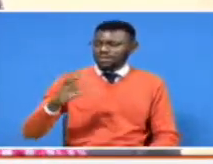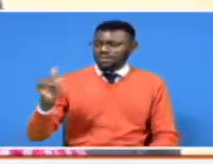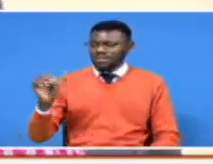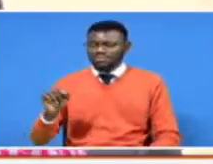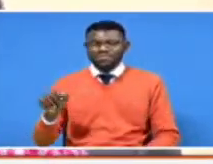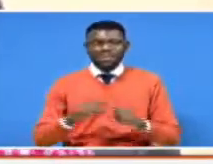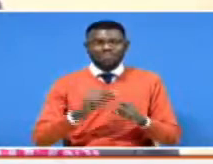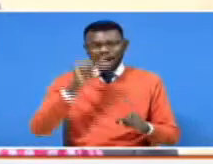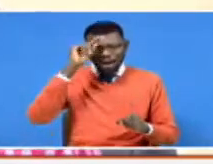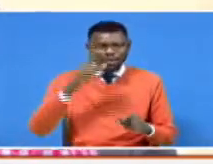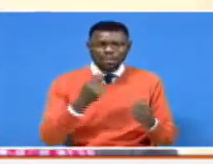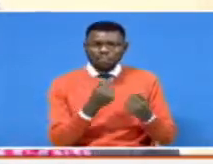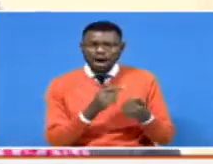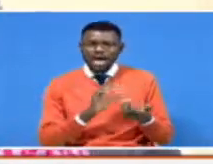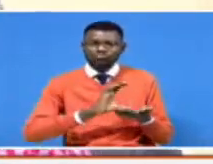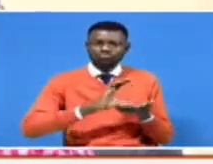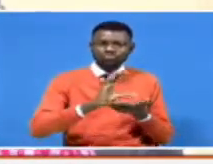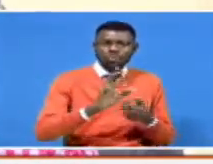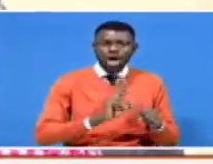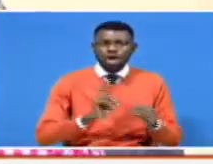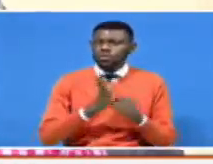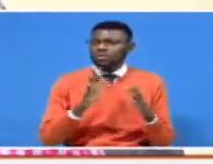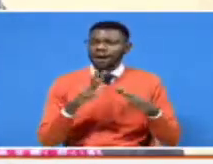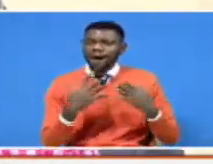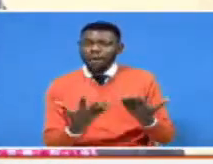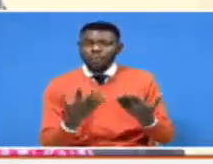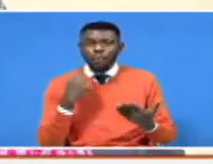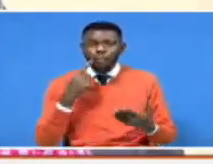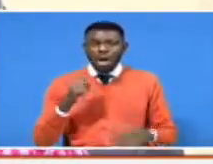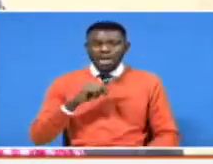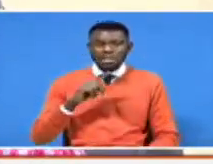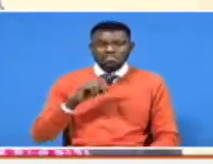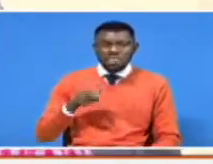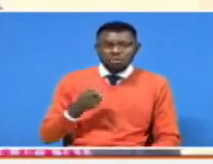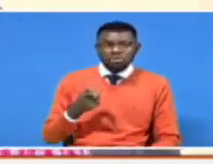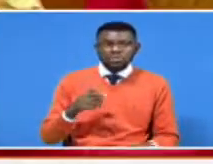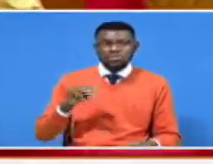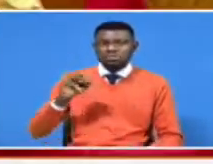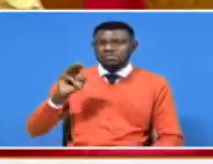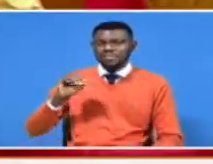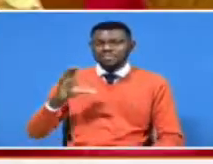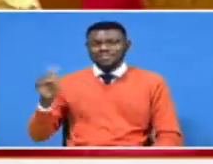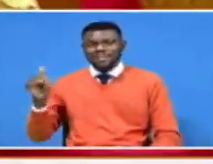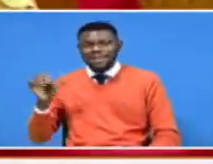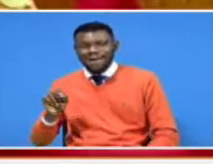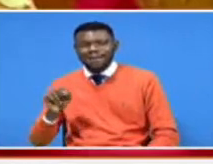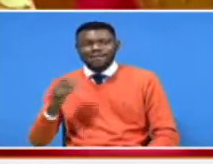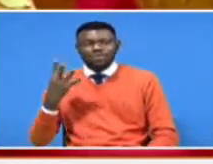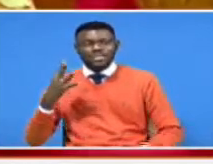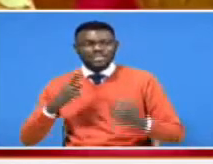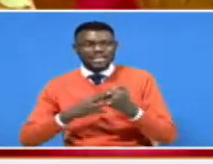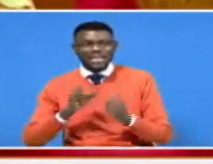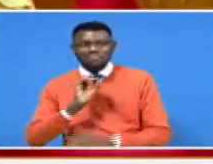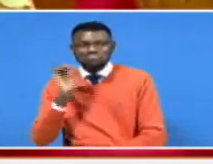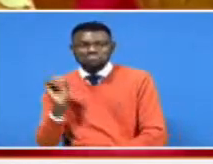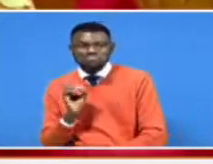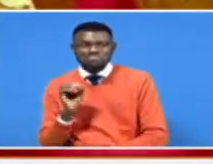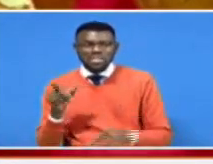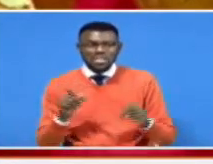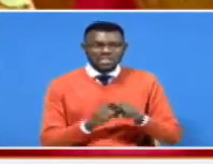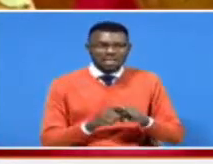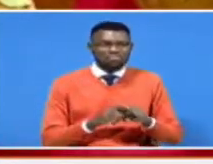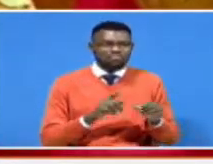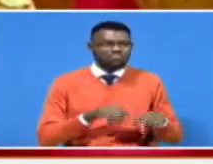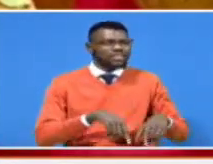pesa zenu inaenda hivi na ya governor kama ni 100 ya MCA itakuwa 49%. Apart from their remuneration, the ward reps